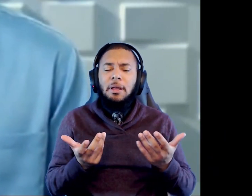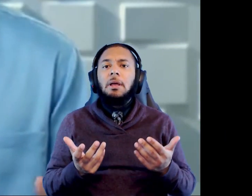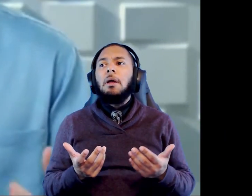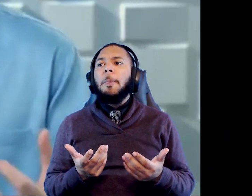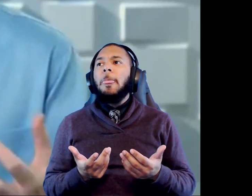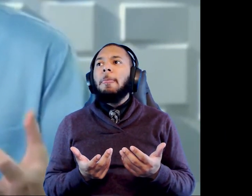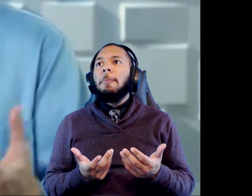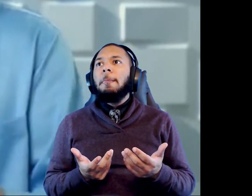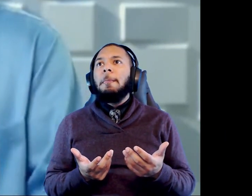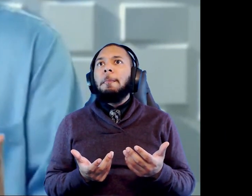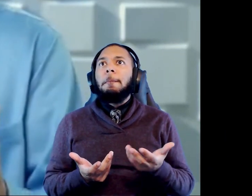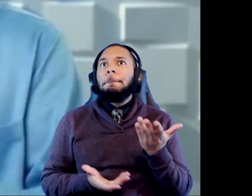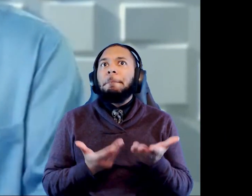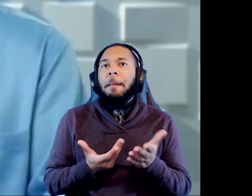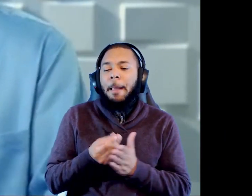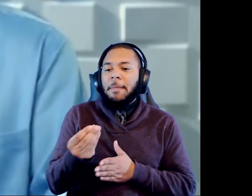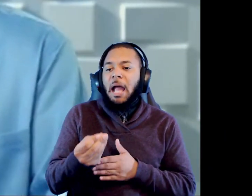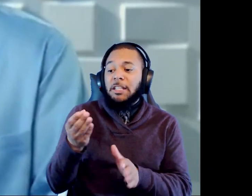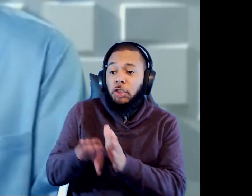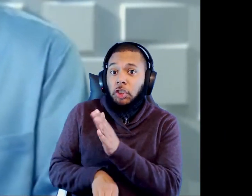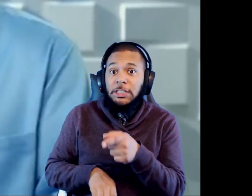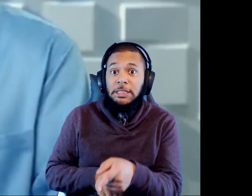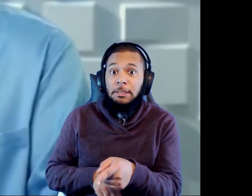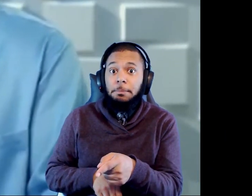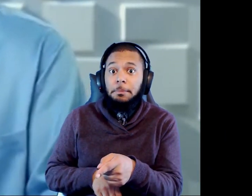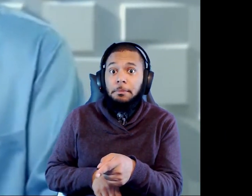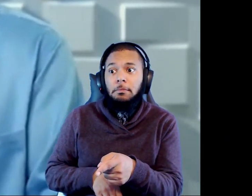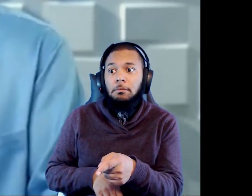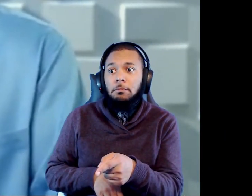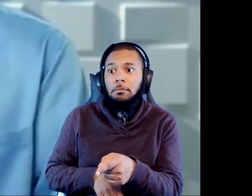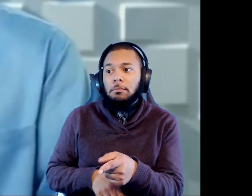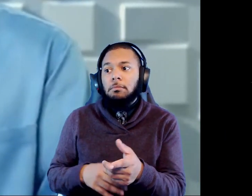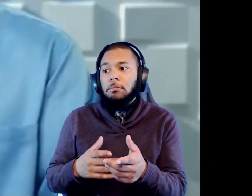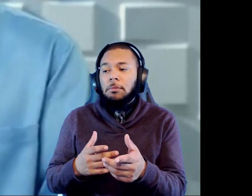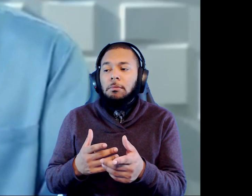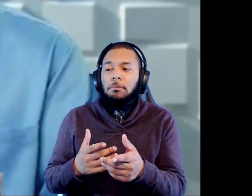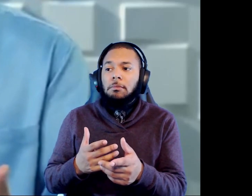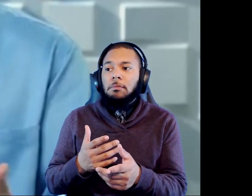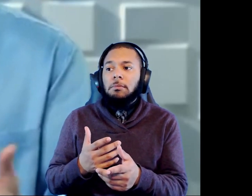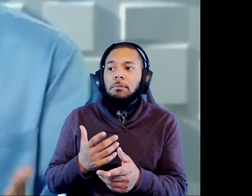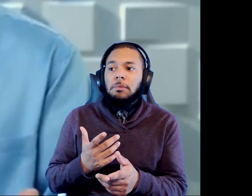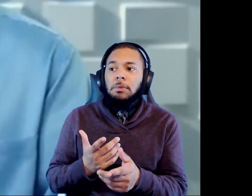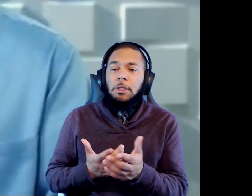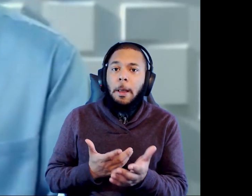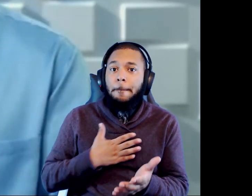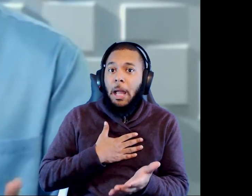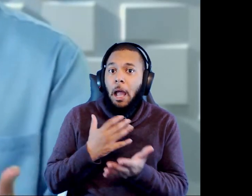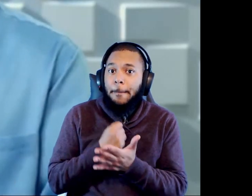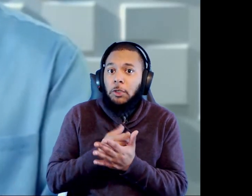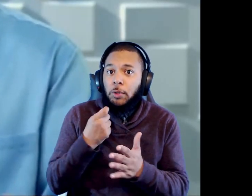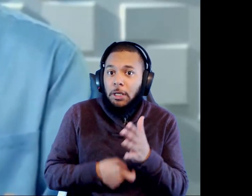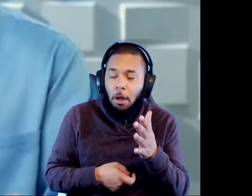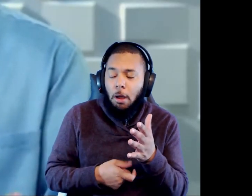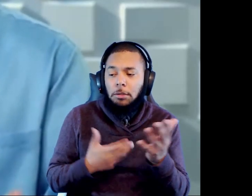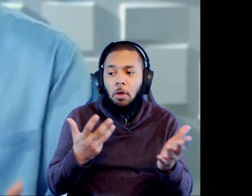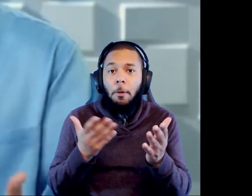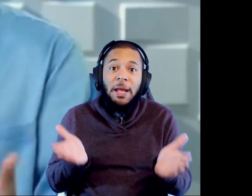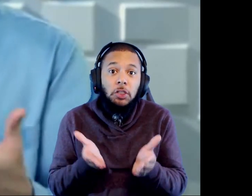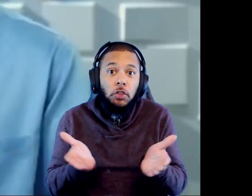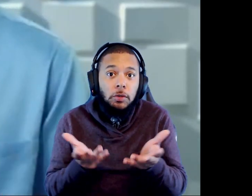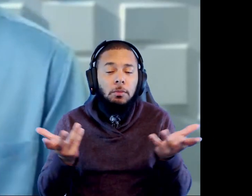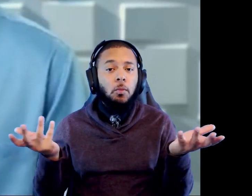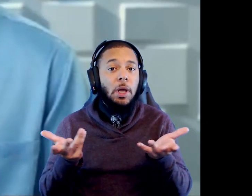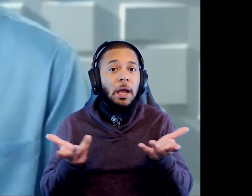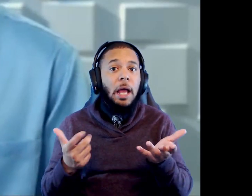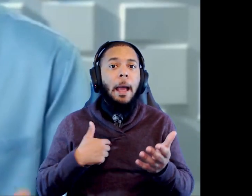the car that's cheaper or least expensive, and the opportunity cost or the incentive would be that